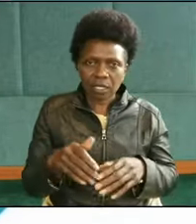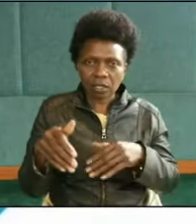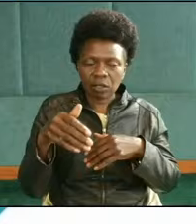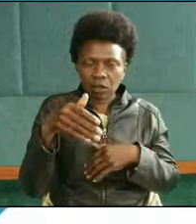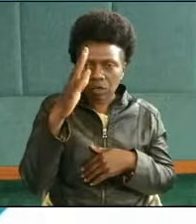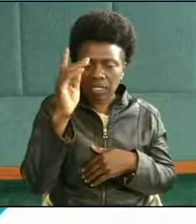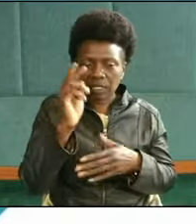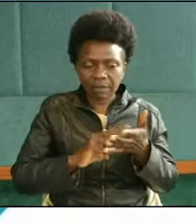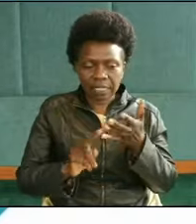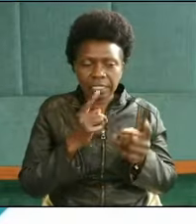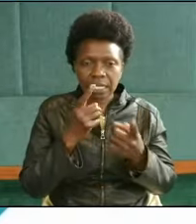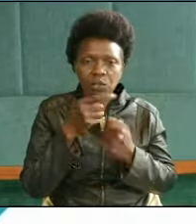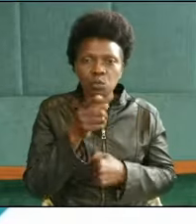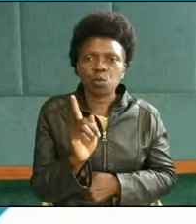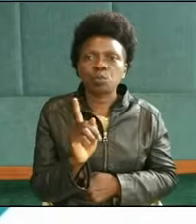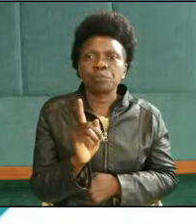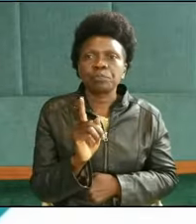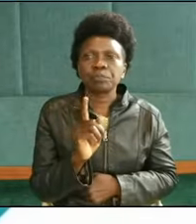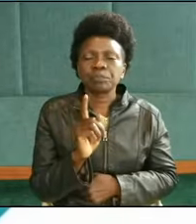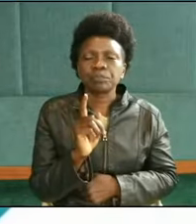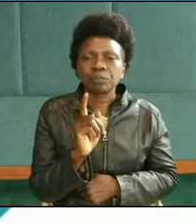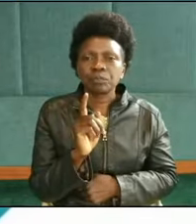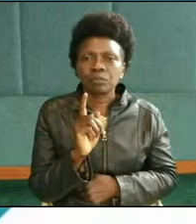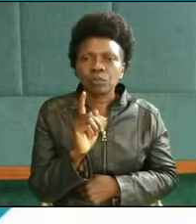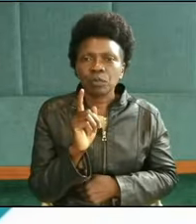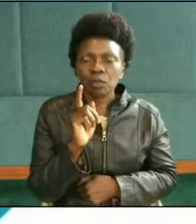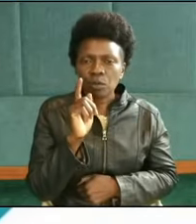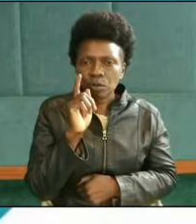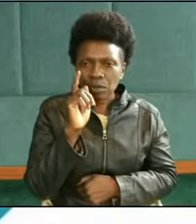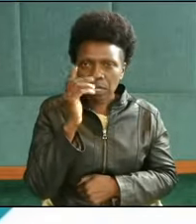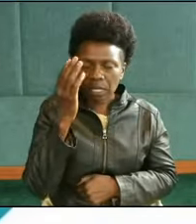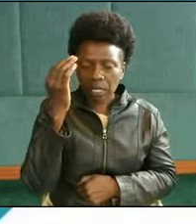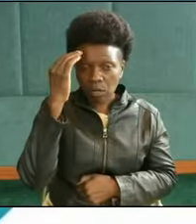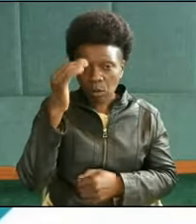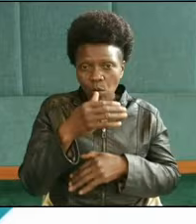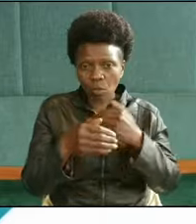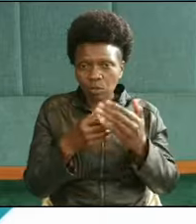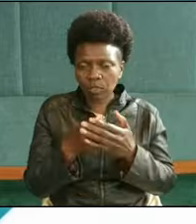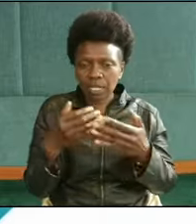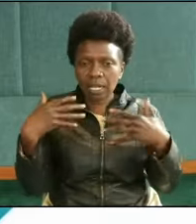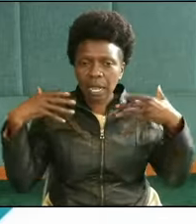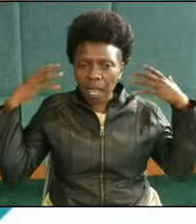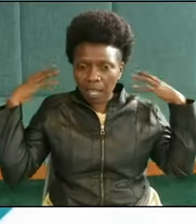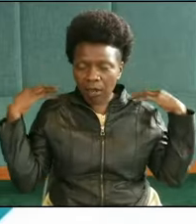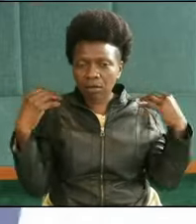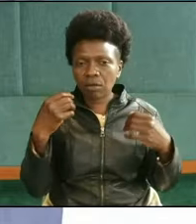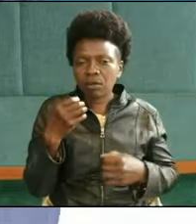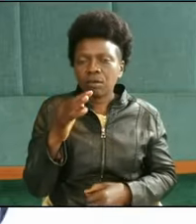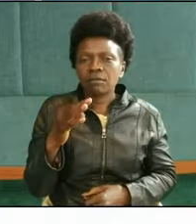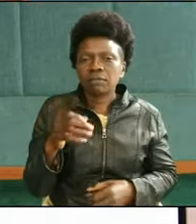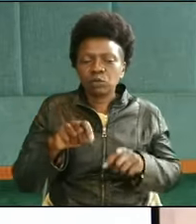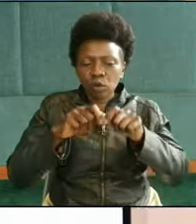this verse is telling you, weep no more. The lion of the tribe